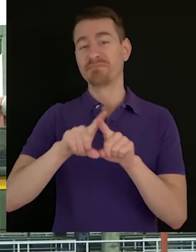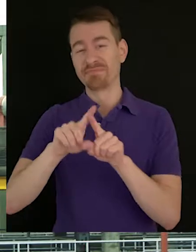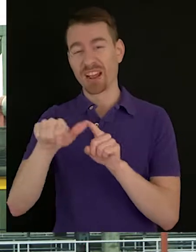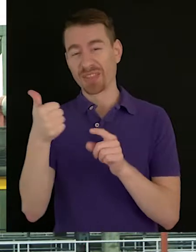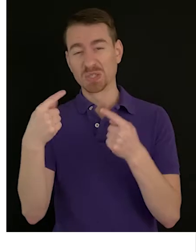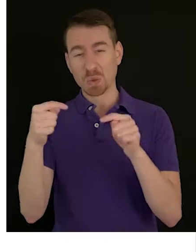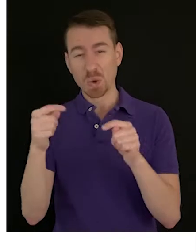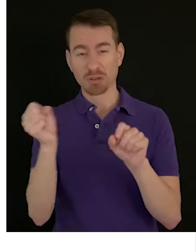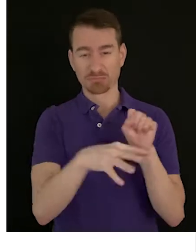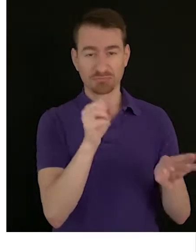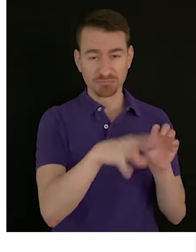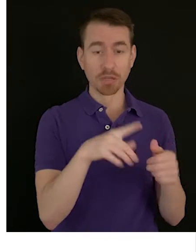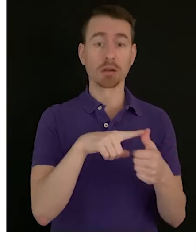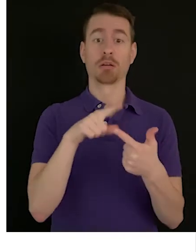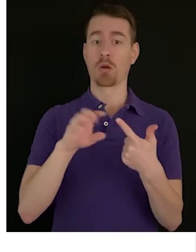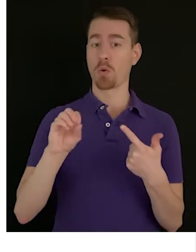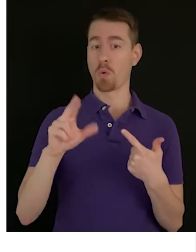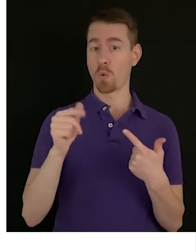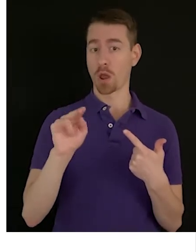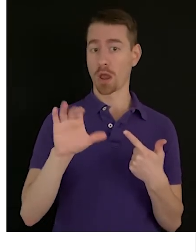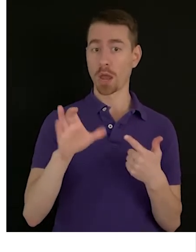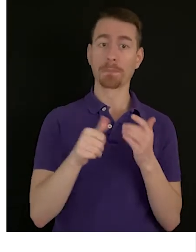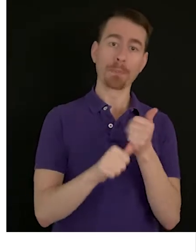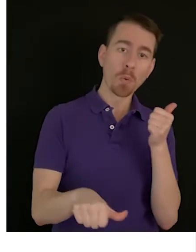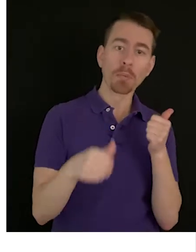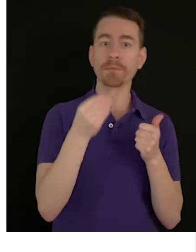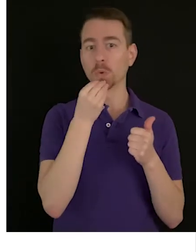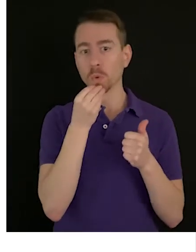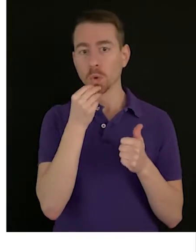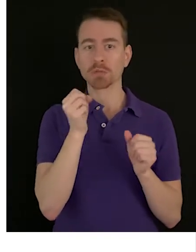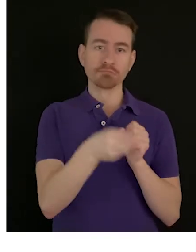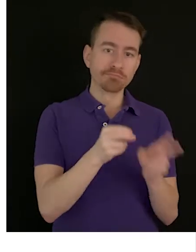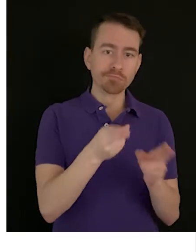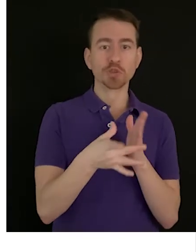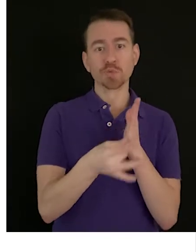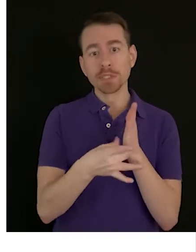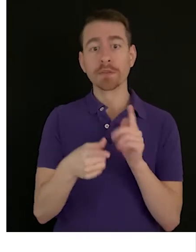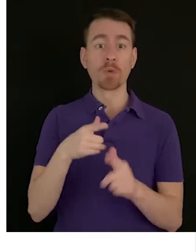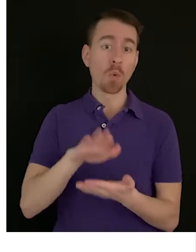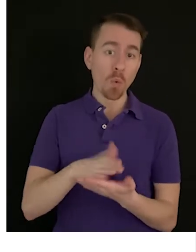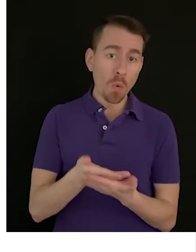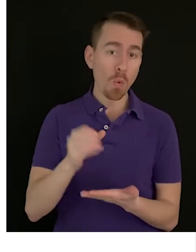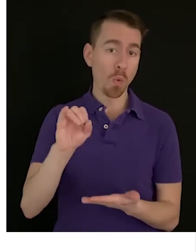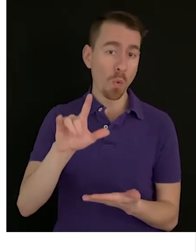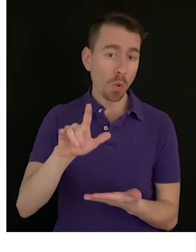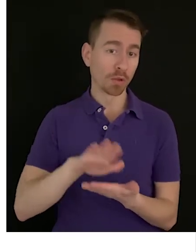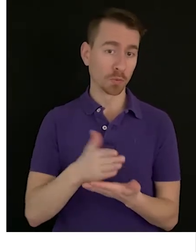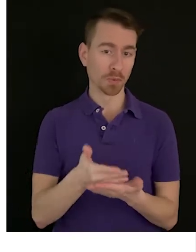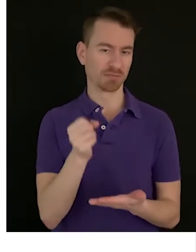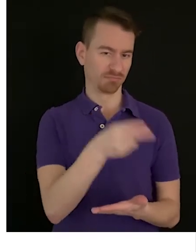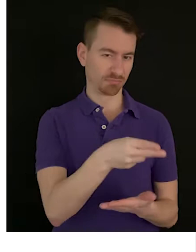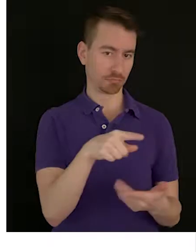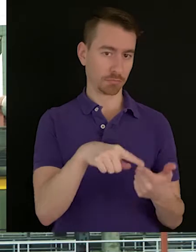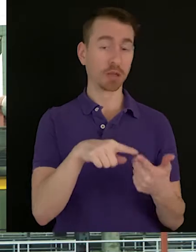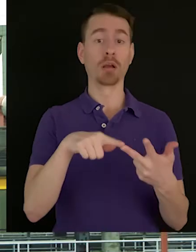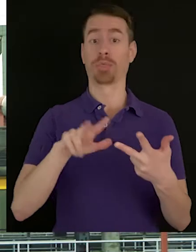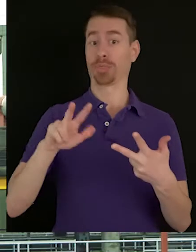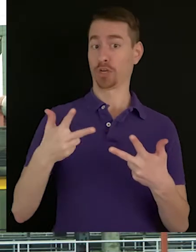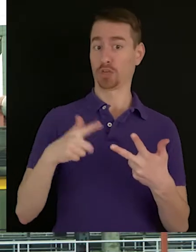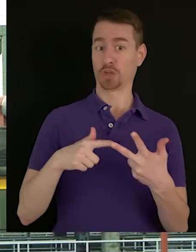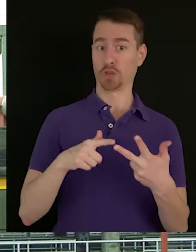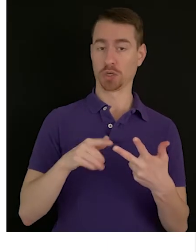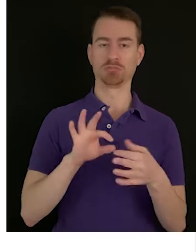second category is organic, such as poop, food scraps, grease, and cooking oil. The